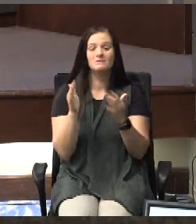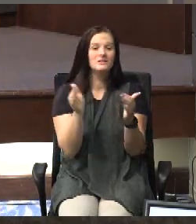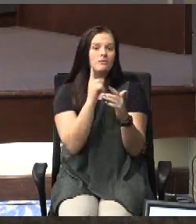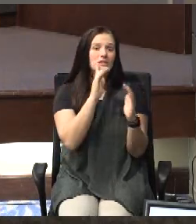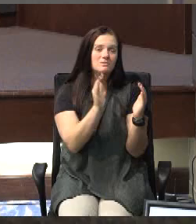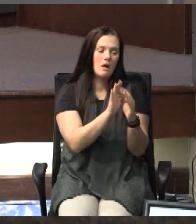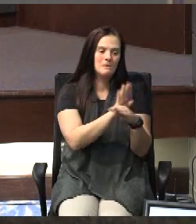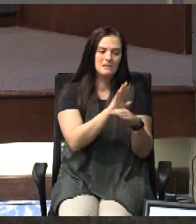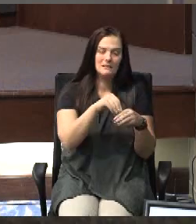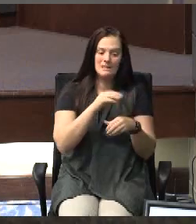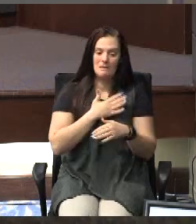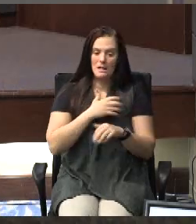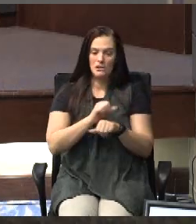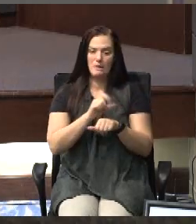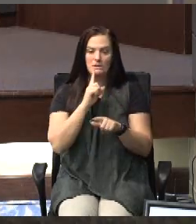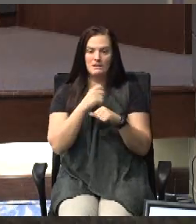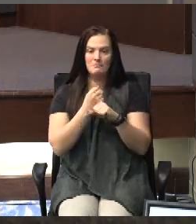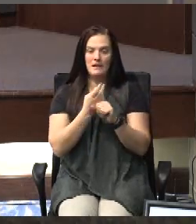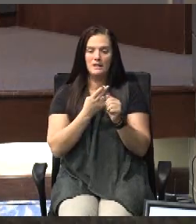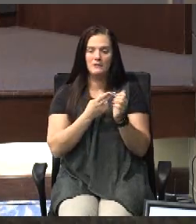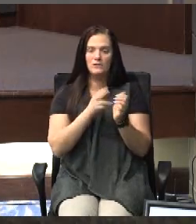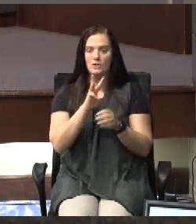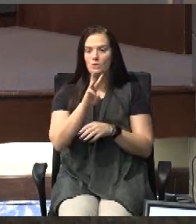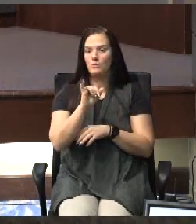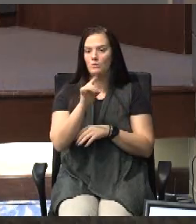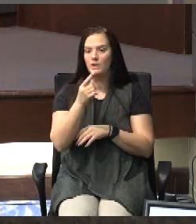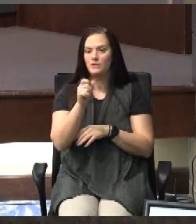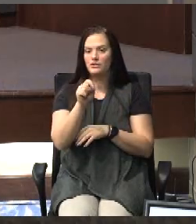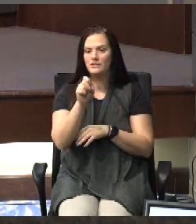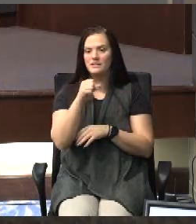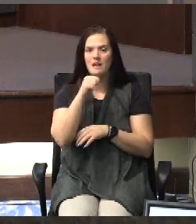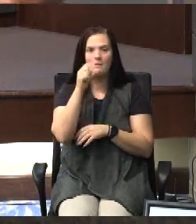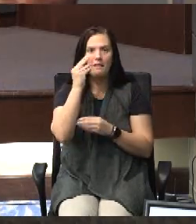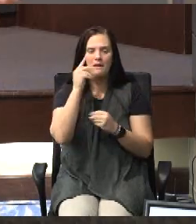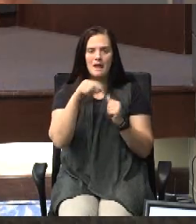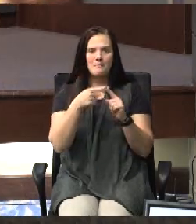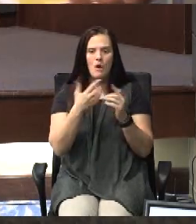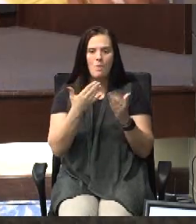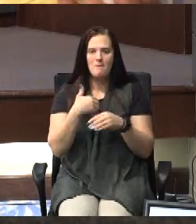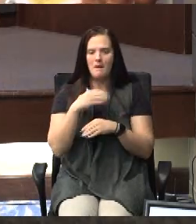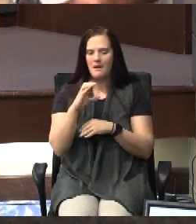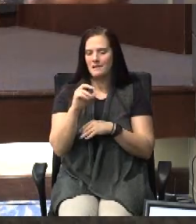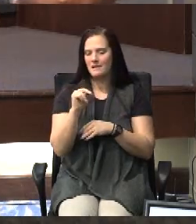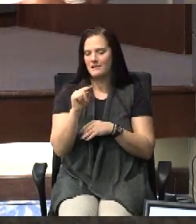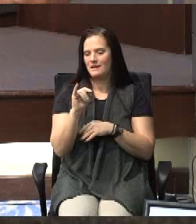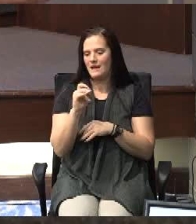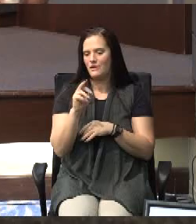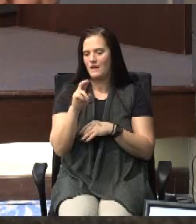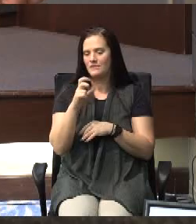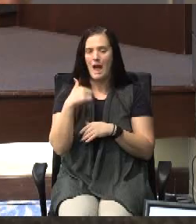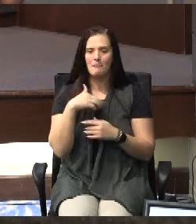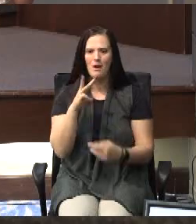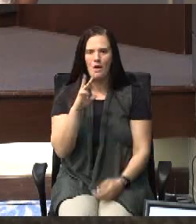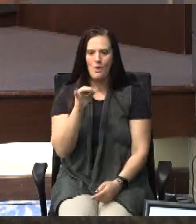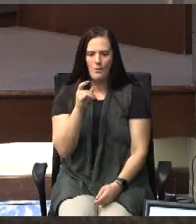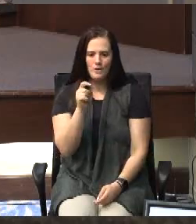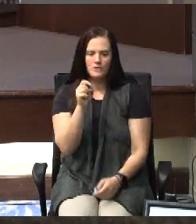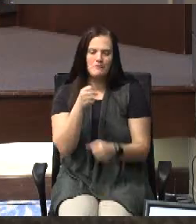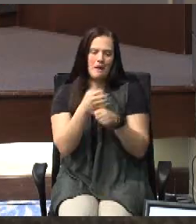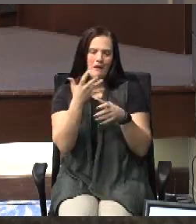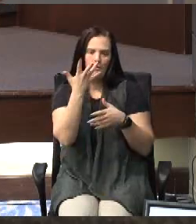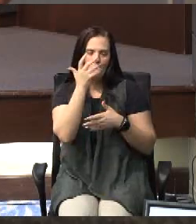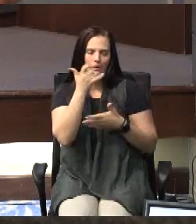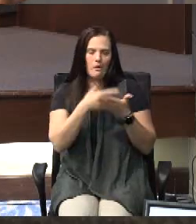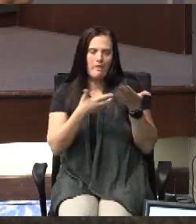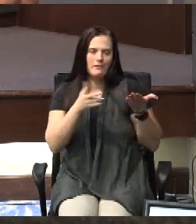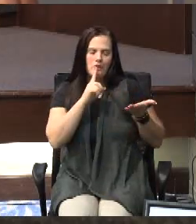mean, if my job is to make widgets, I don't, I'm not thinking about what my container has to look, my widget maker has to look like and what the things